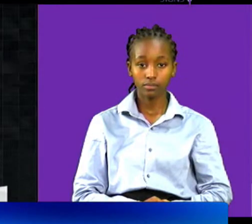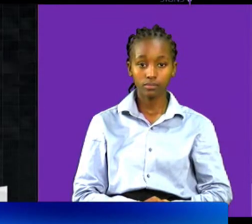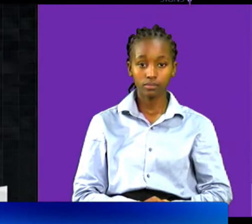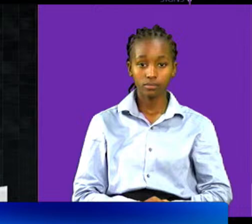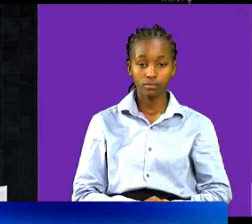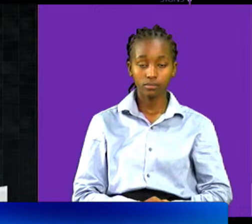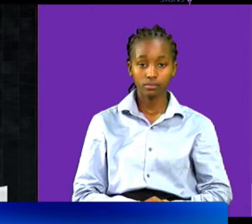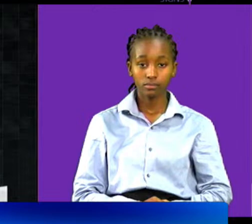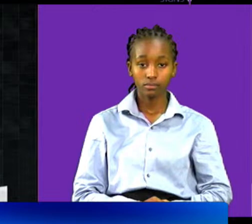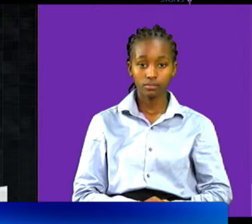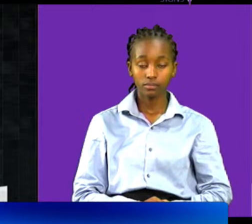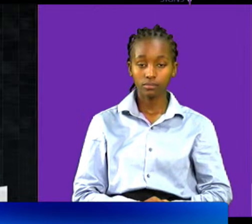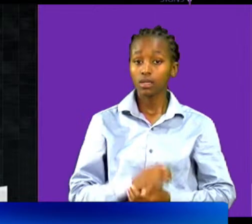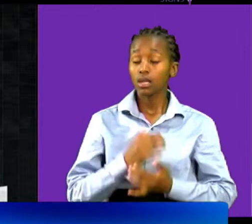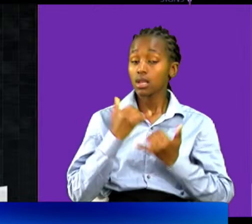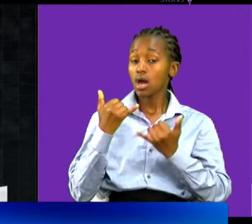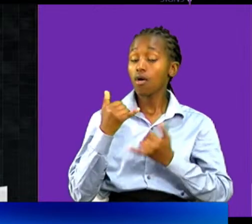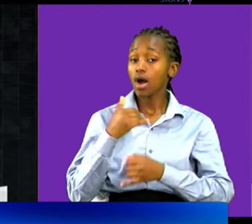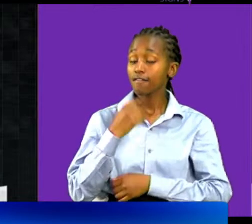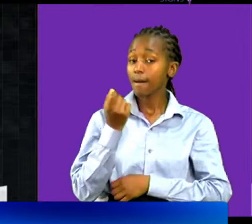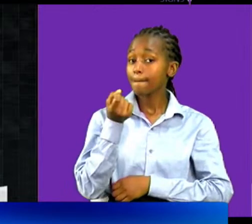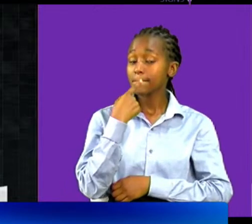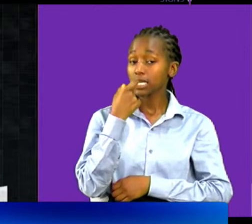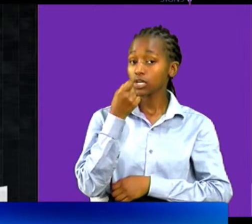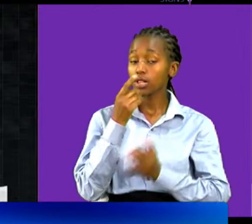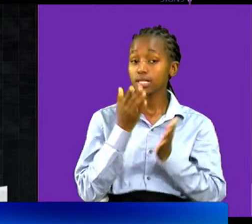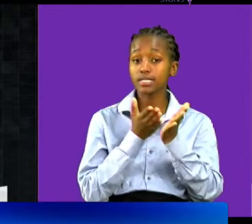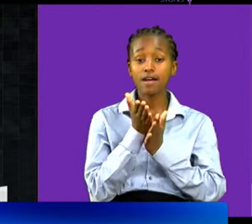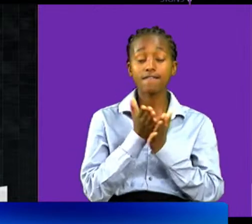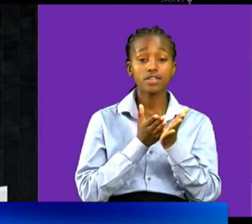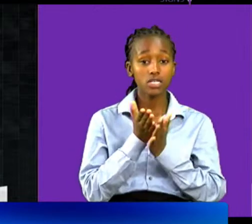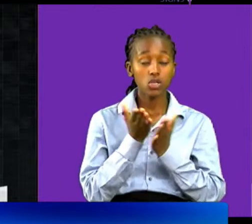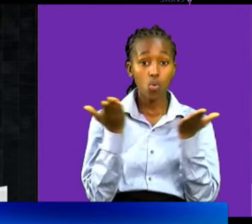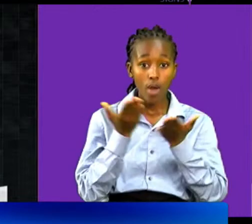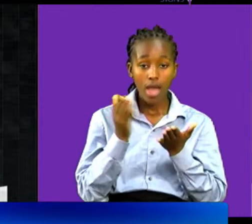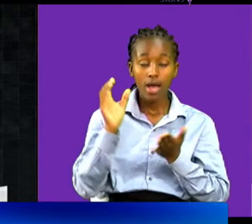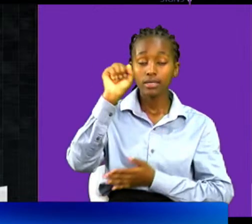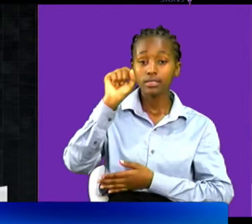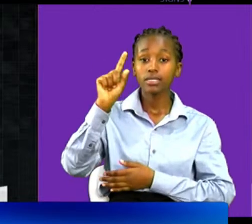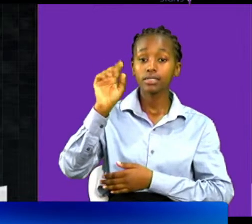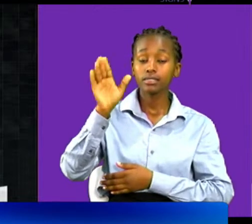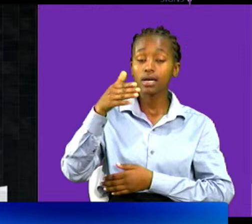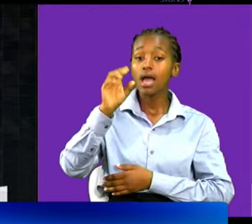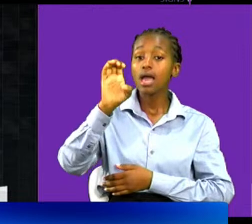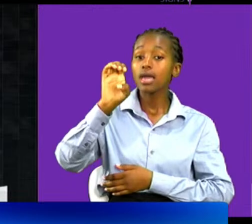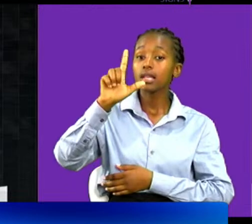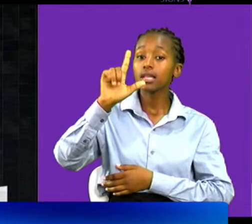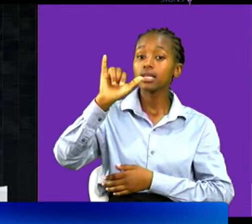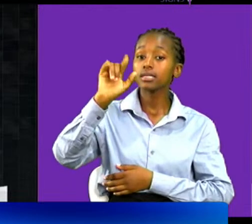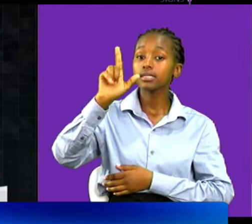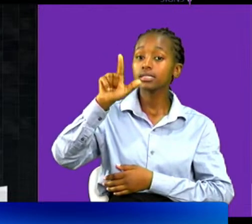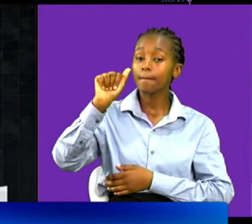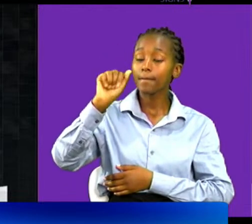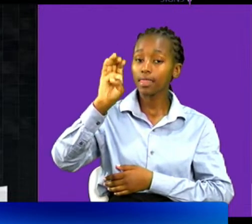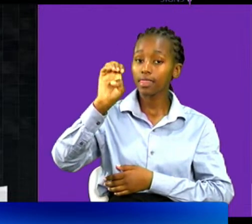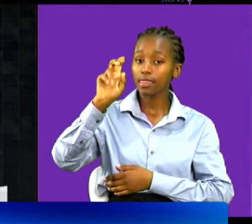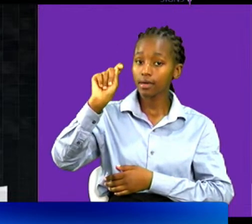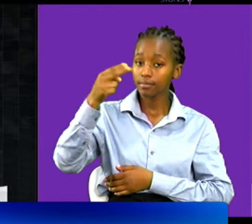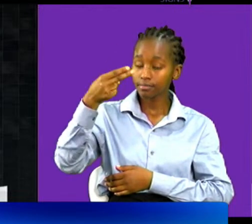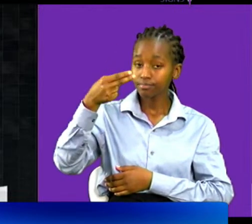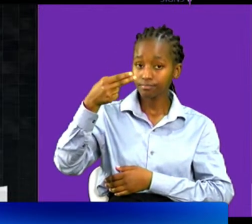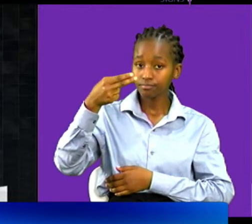Now elsewhere, medical services at St. Elizabeth Hospital Mukumu in Shinyalu, Kakamega